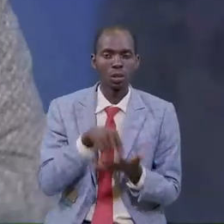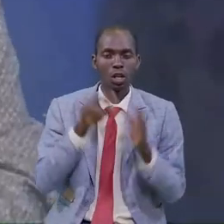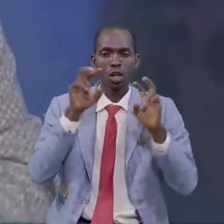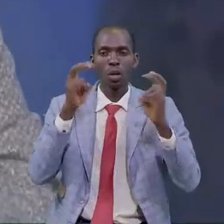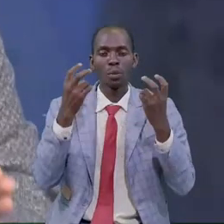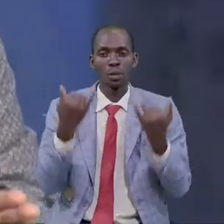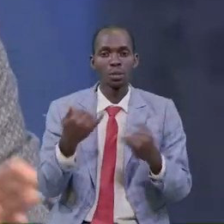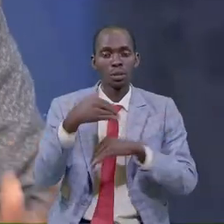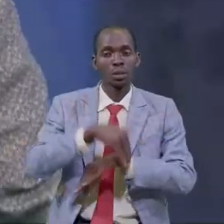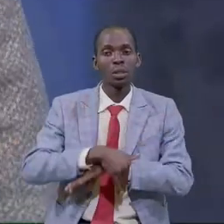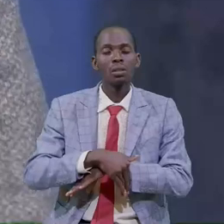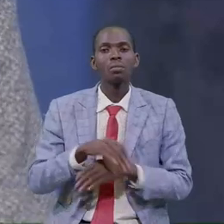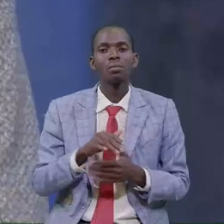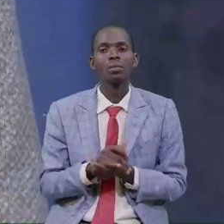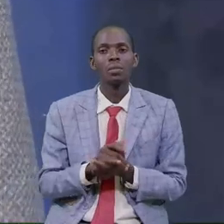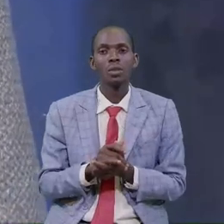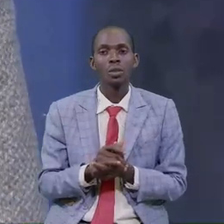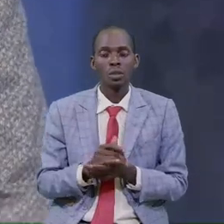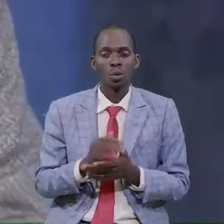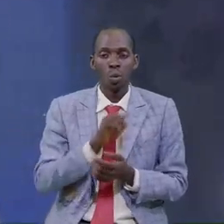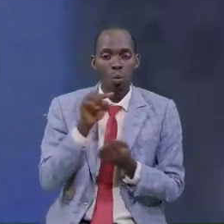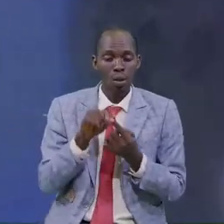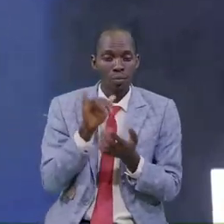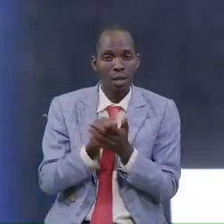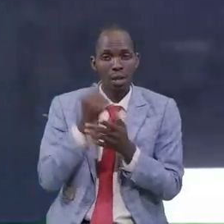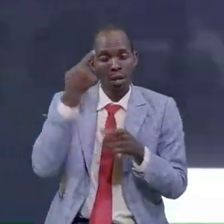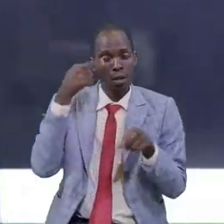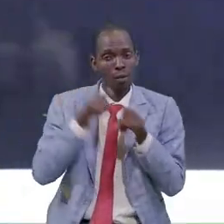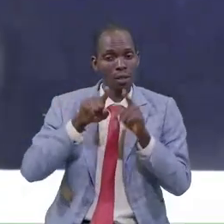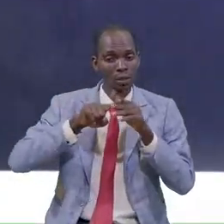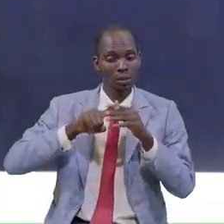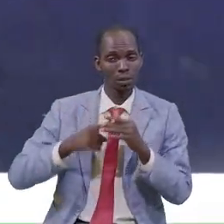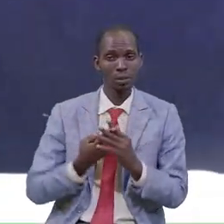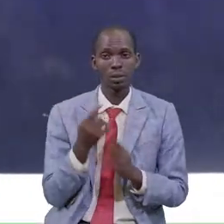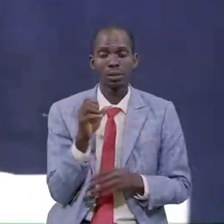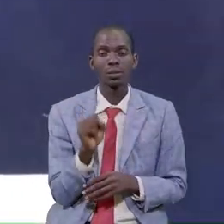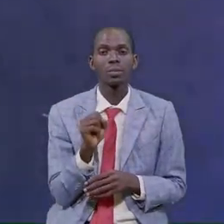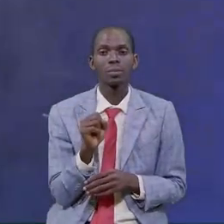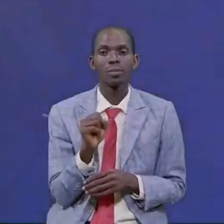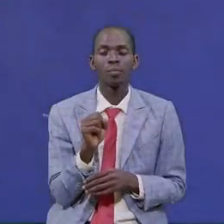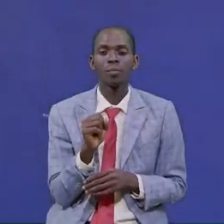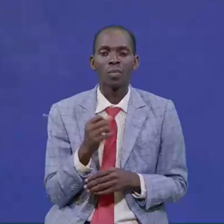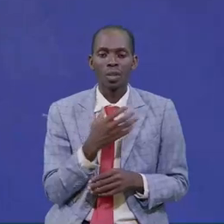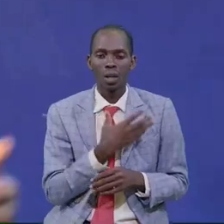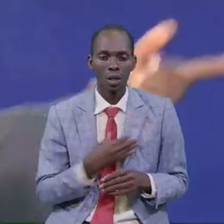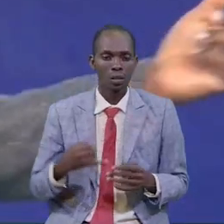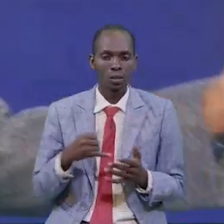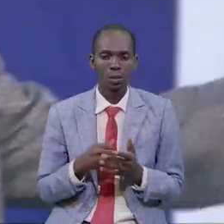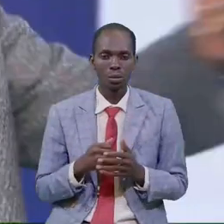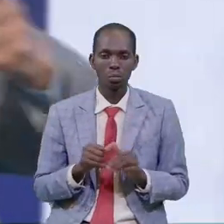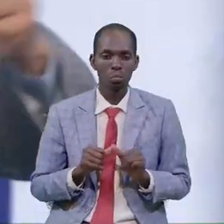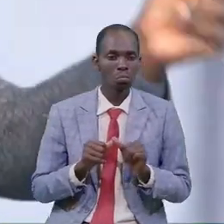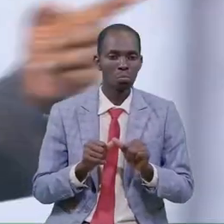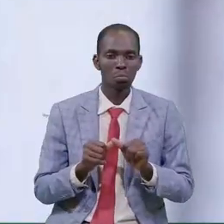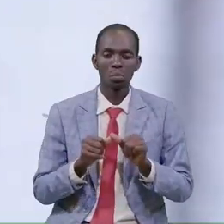know, when that covenant begins, lorsque l'alliance là it commence, goes on and on and on. For